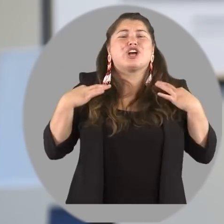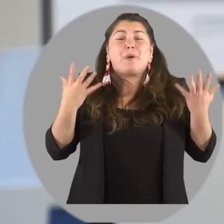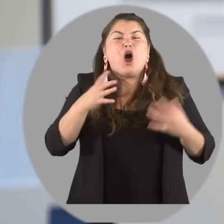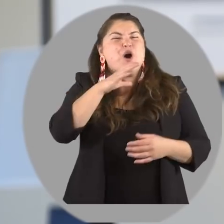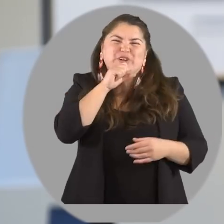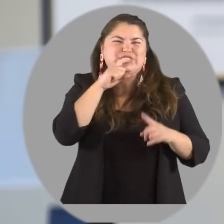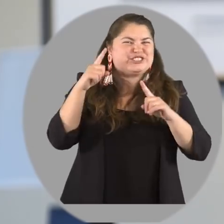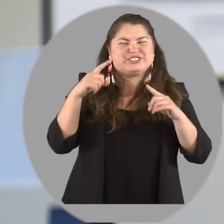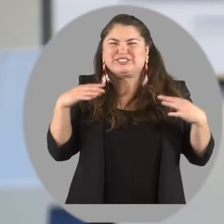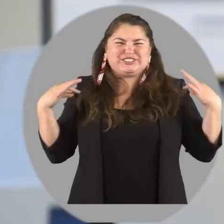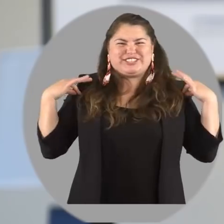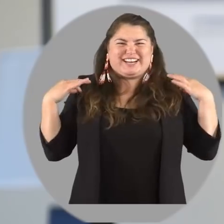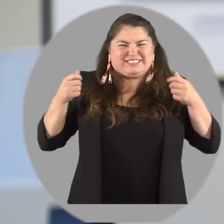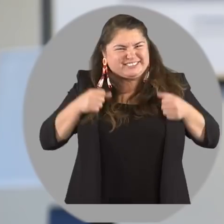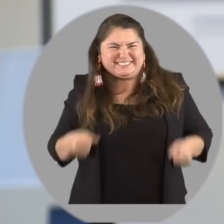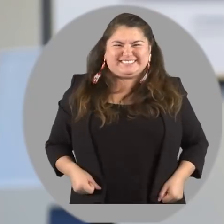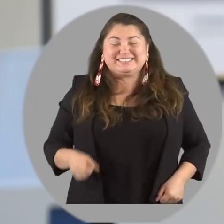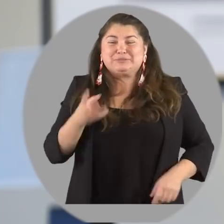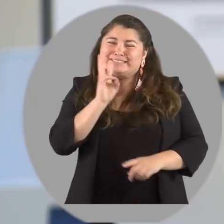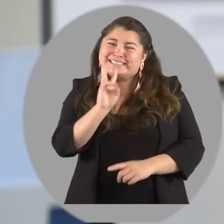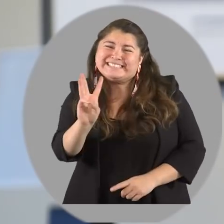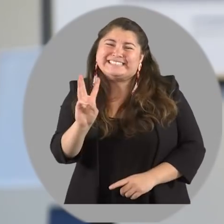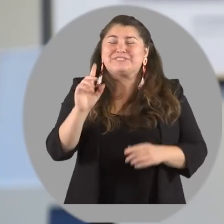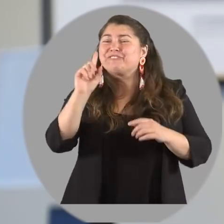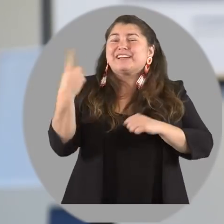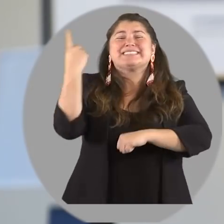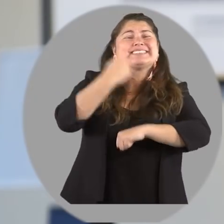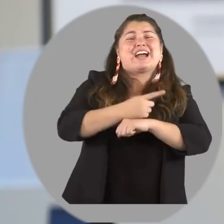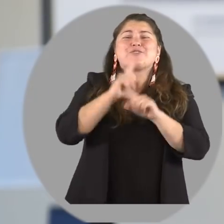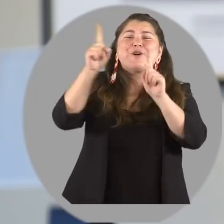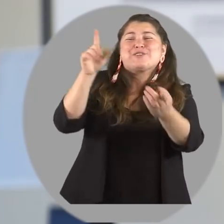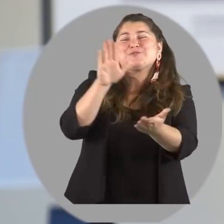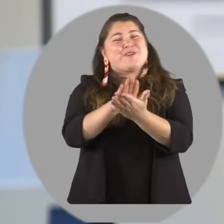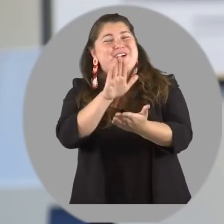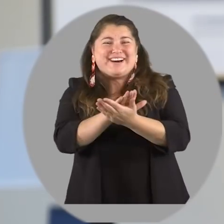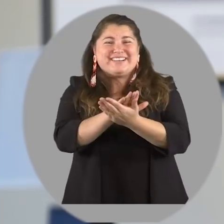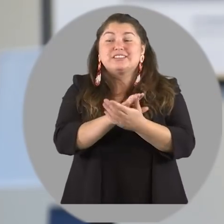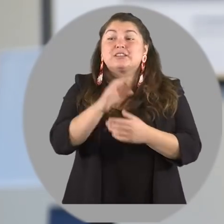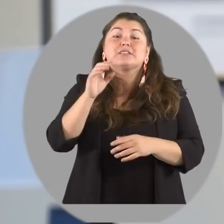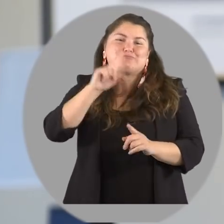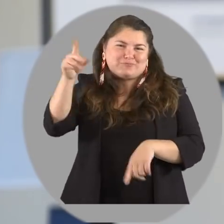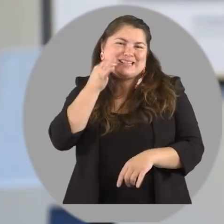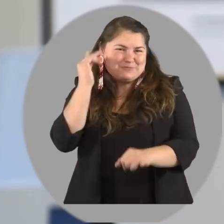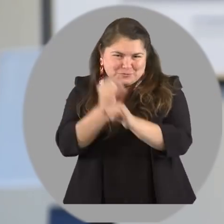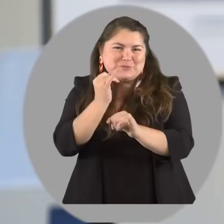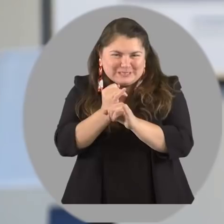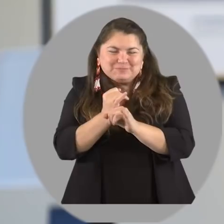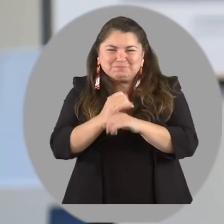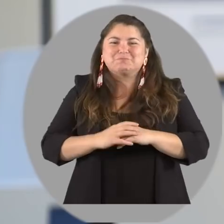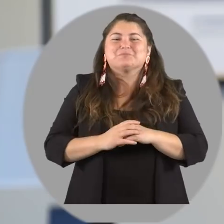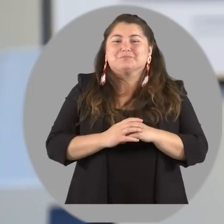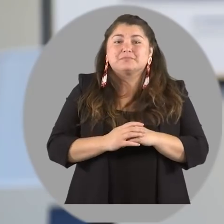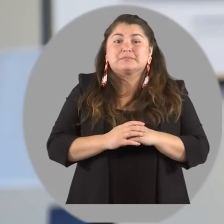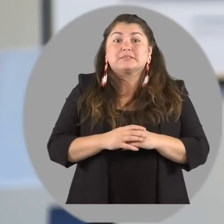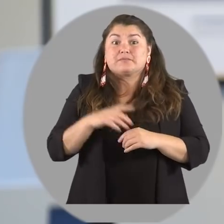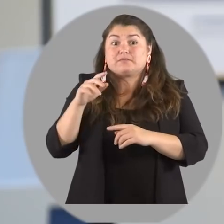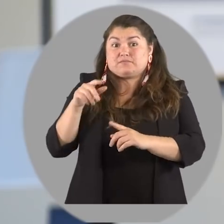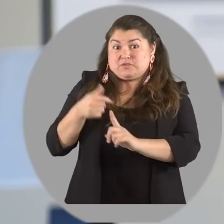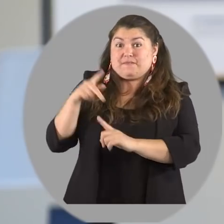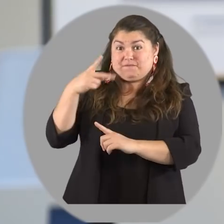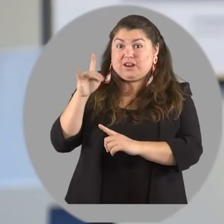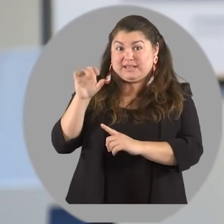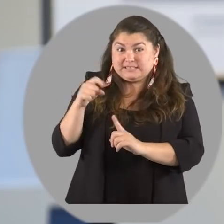of school, a residential school. And as you may know, when Phyllis arrived at the residential school, her orange